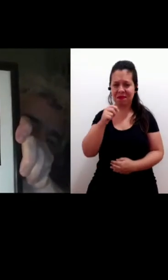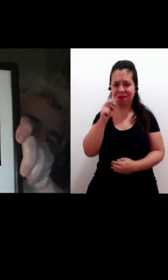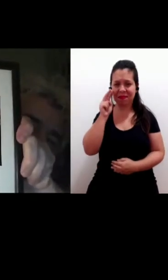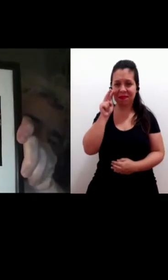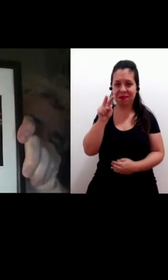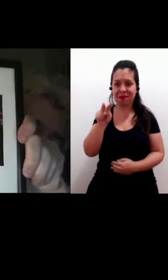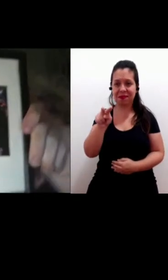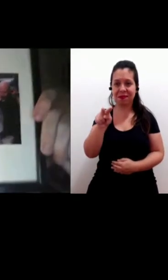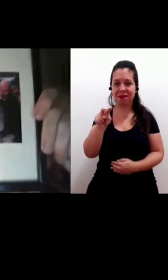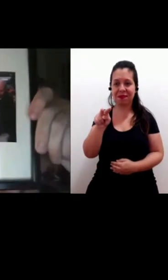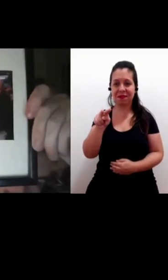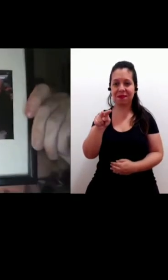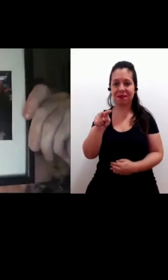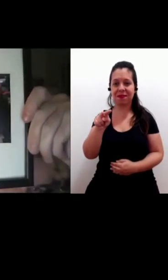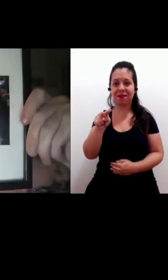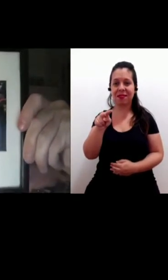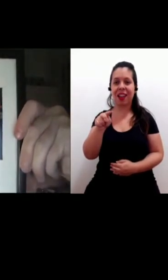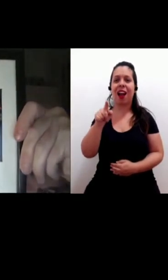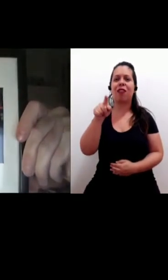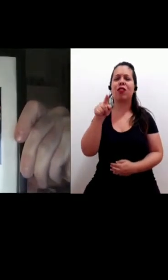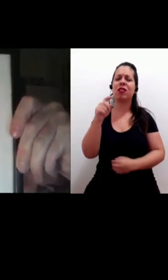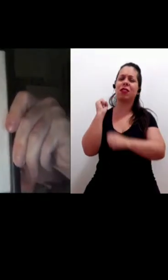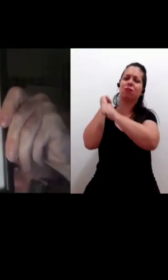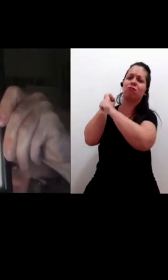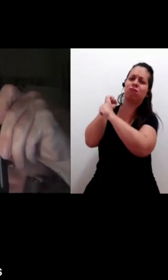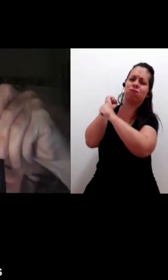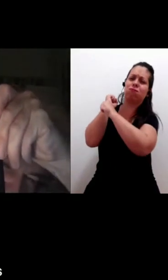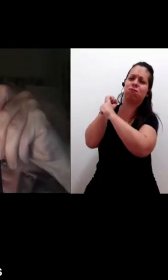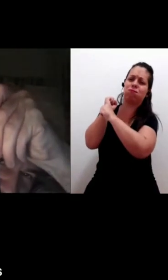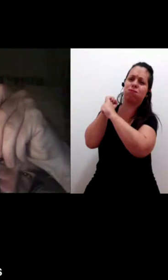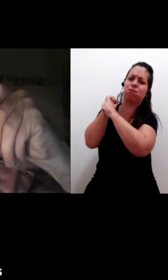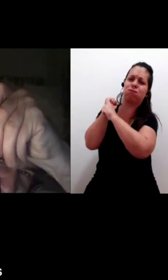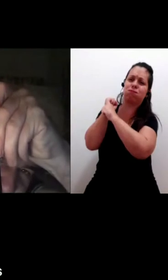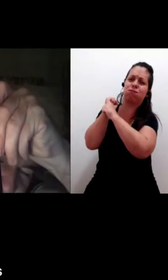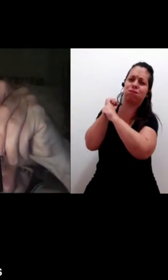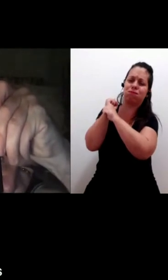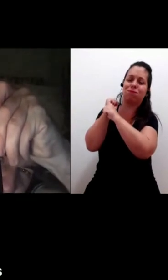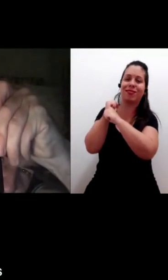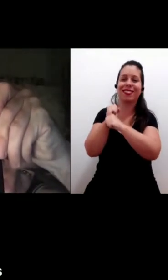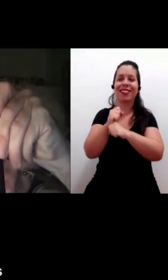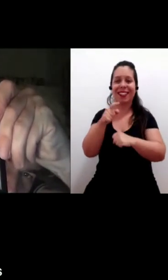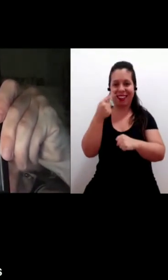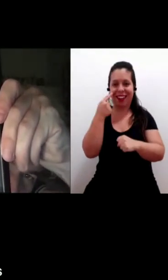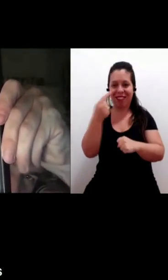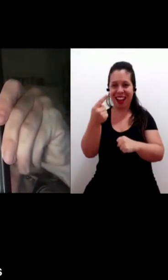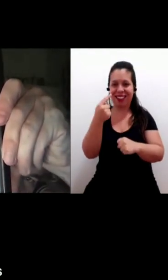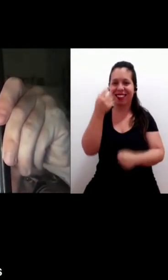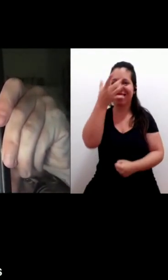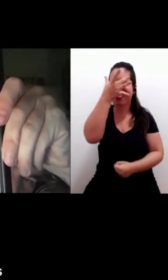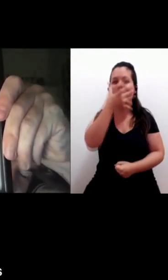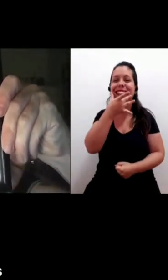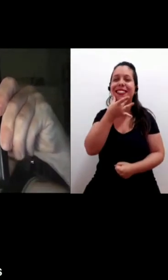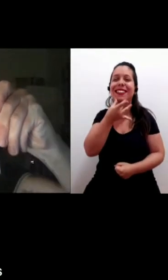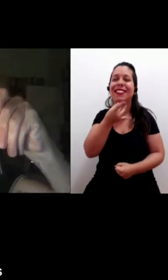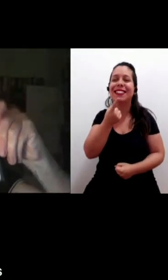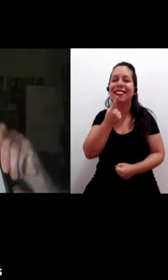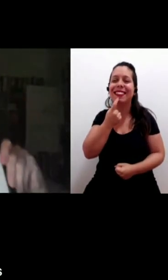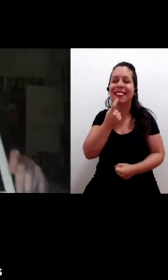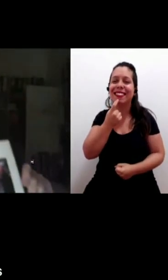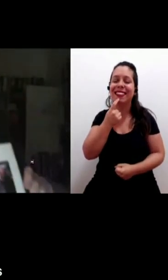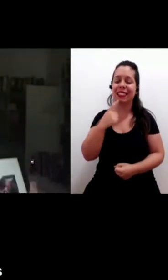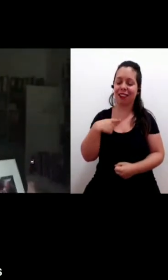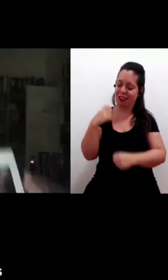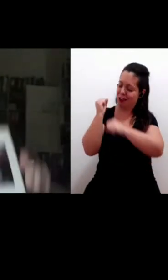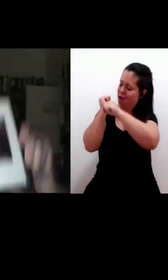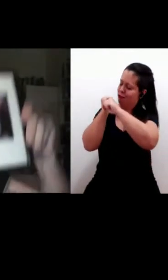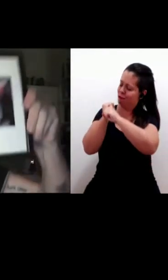Oh, you're pulling something. You see our red yes. face? So we've got a rope over our shoulders. So one